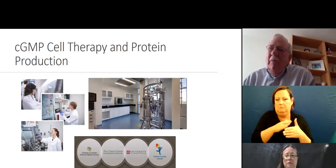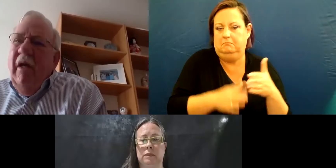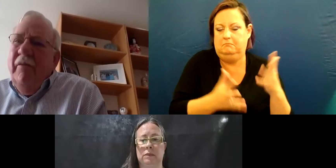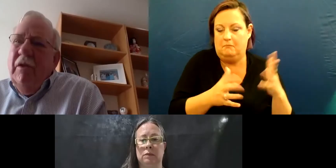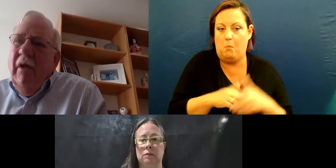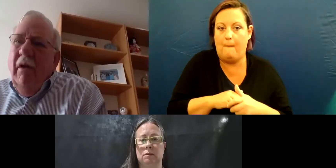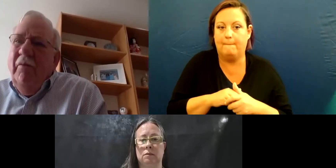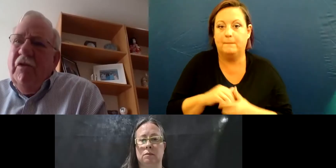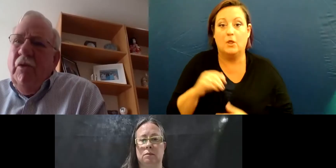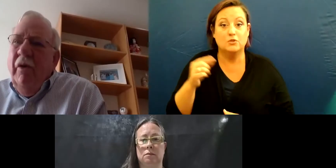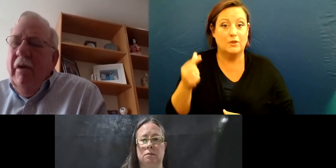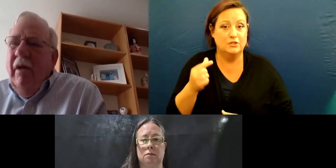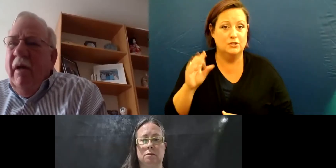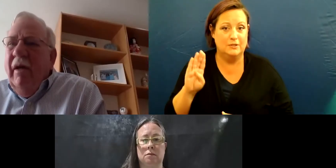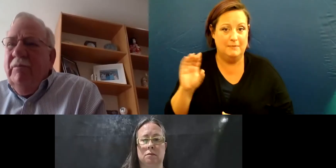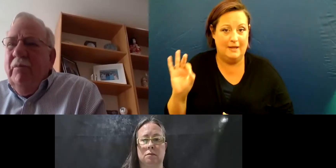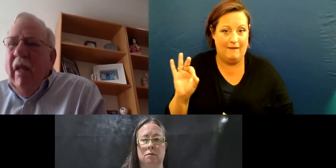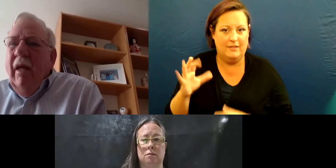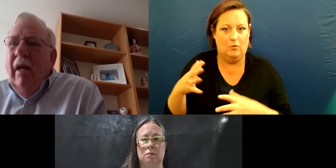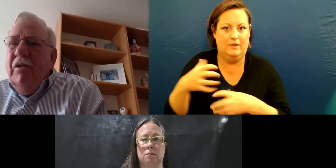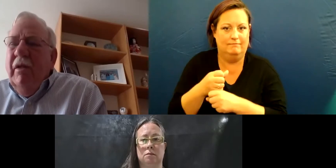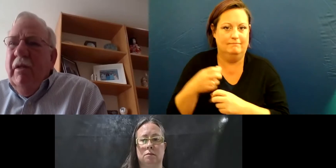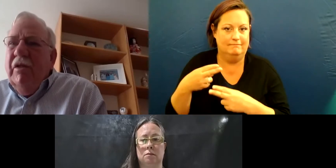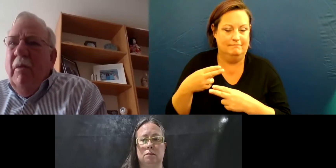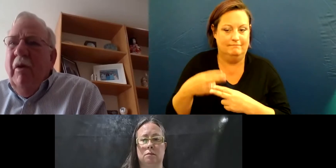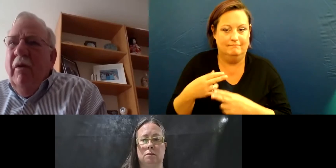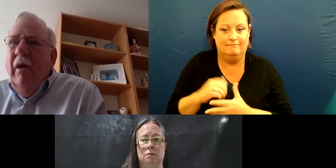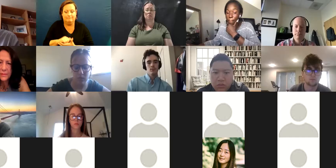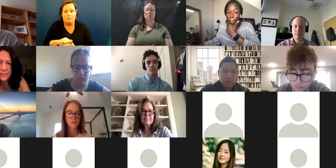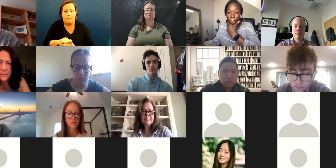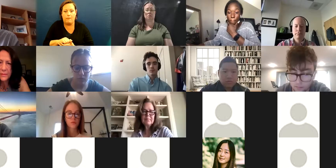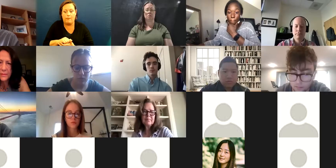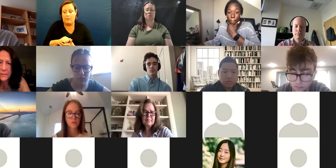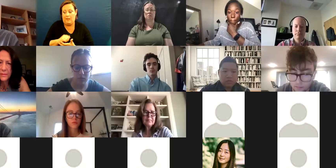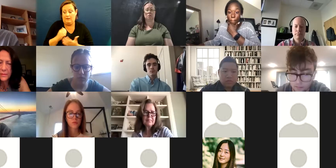the GBF, as we call it for short, actually this summer